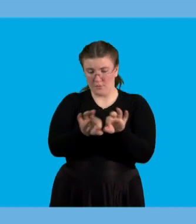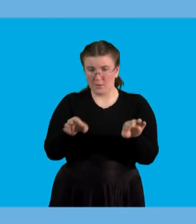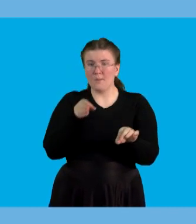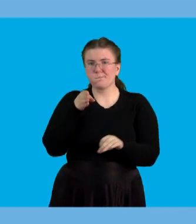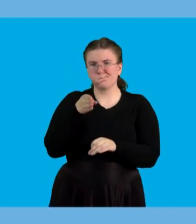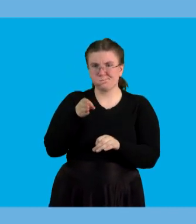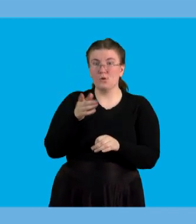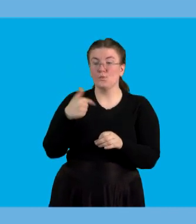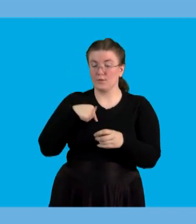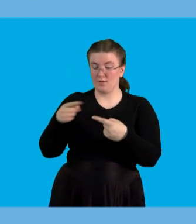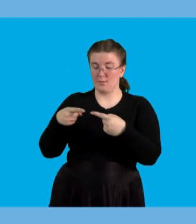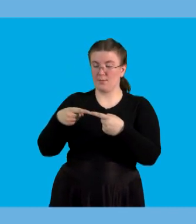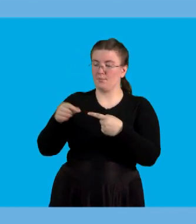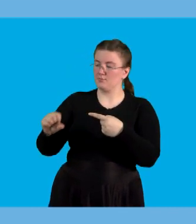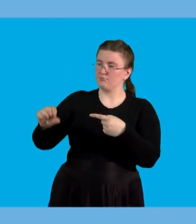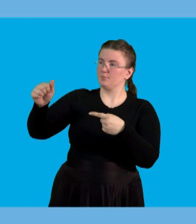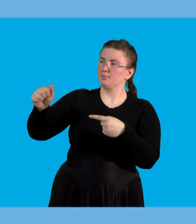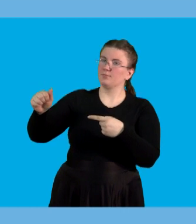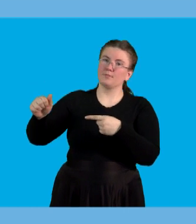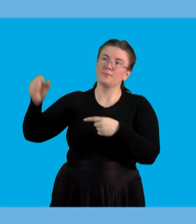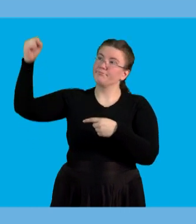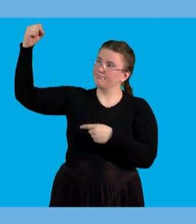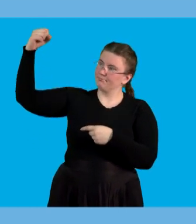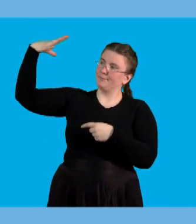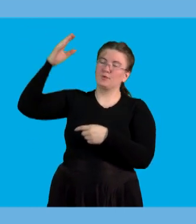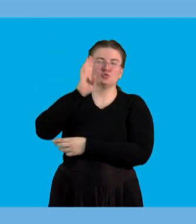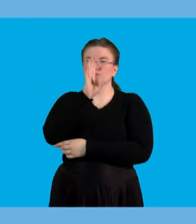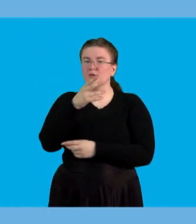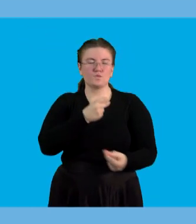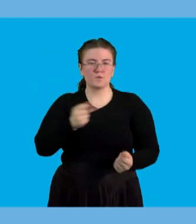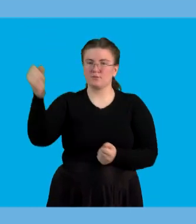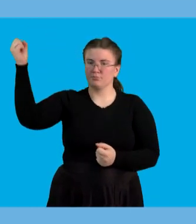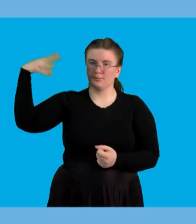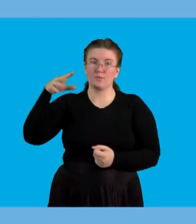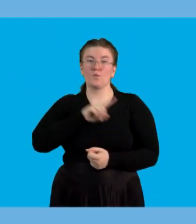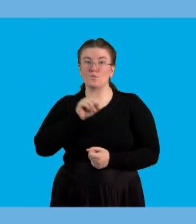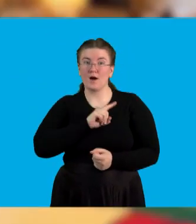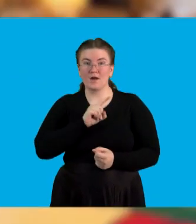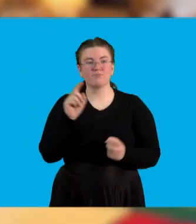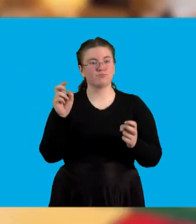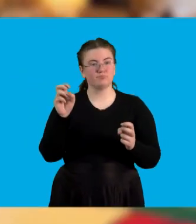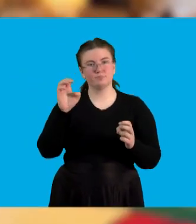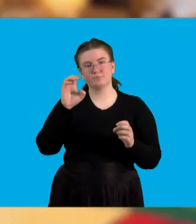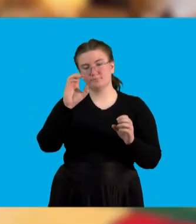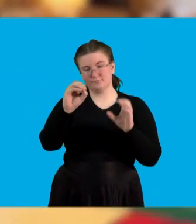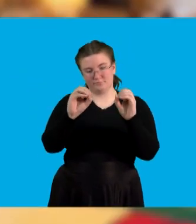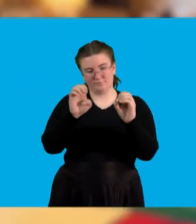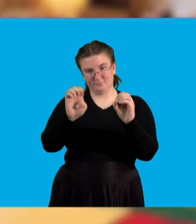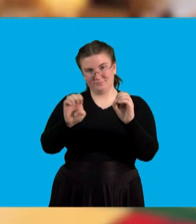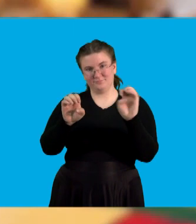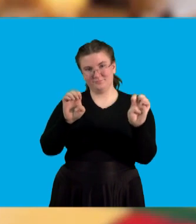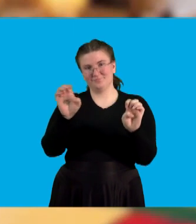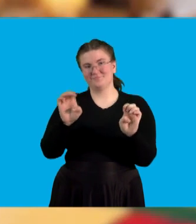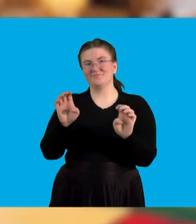bulb immediately turns on because there are already the electrons there. It doesn't mean that when you switch on the light,